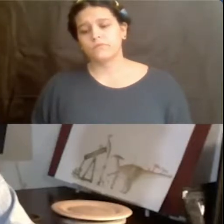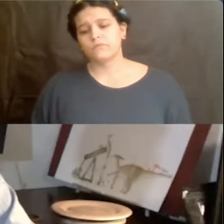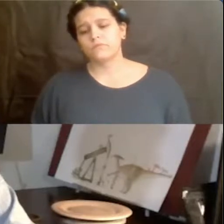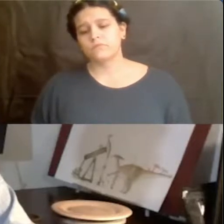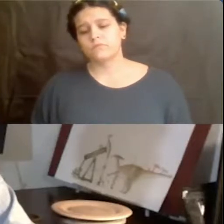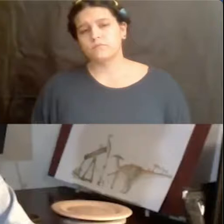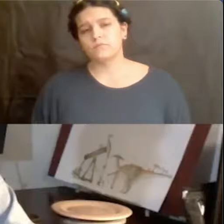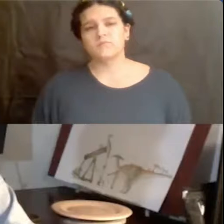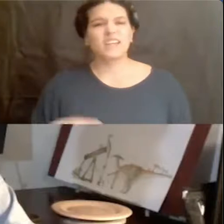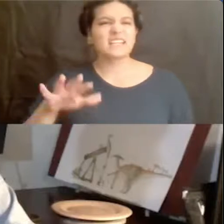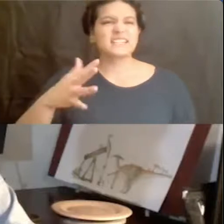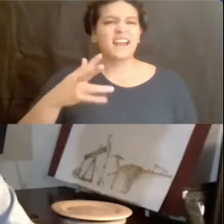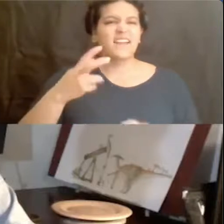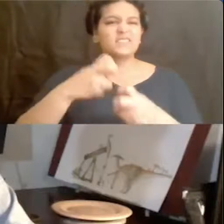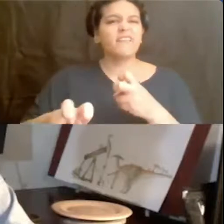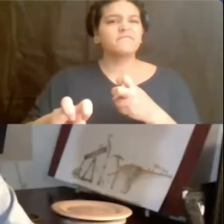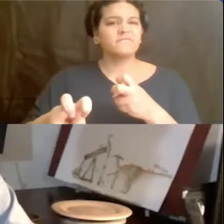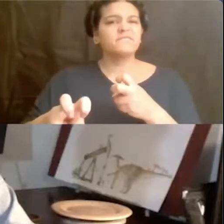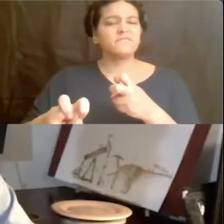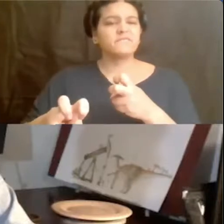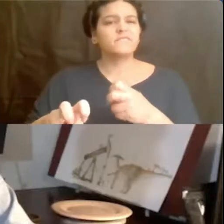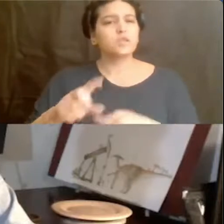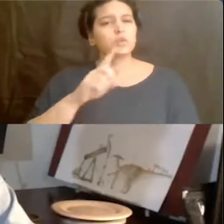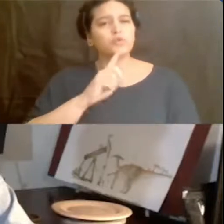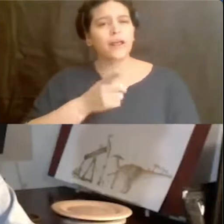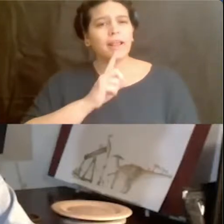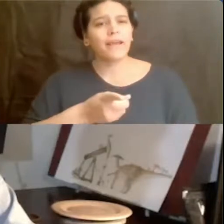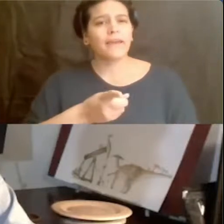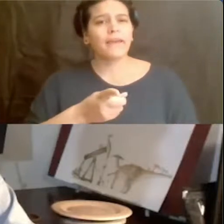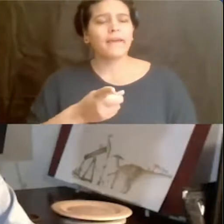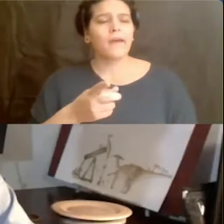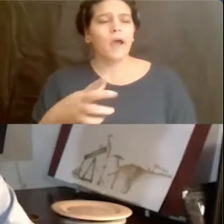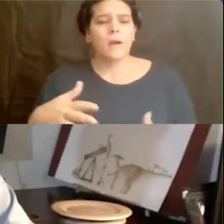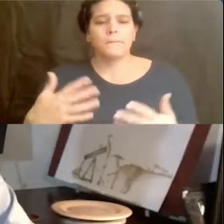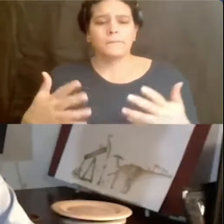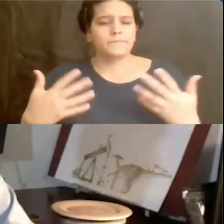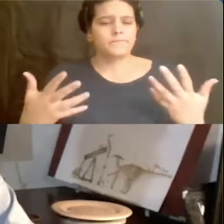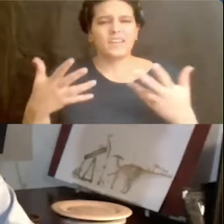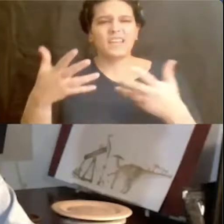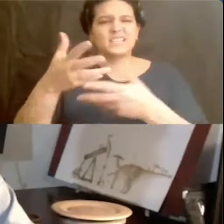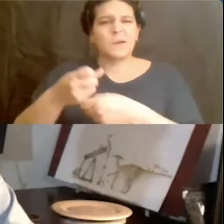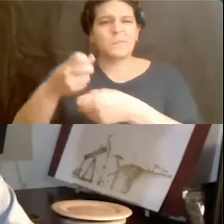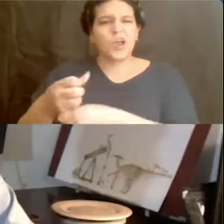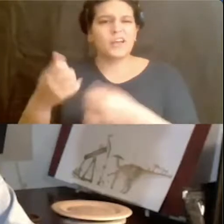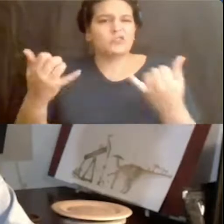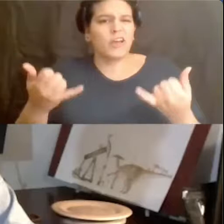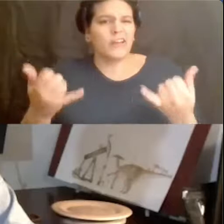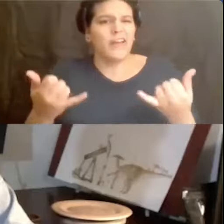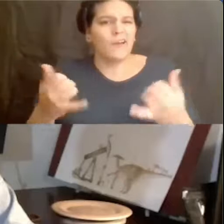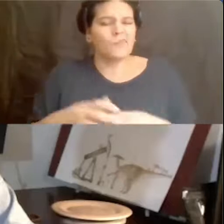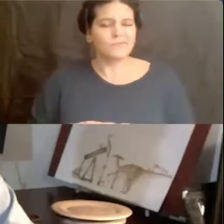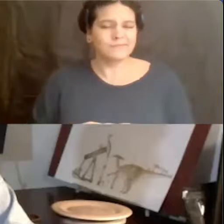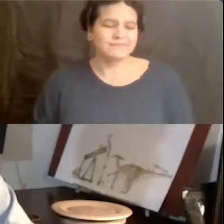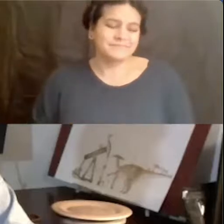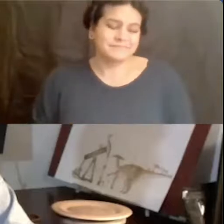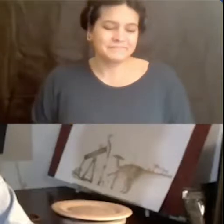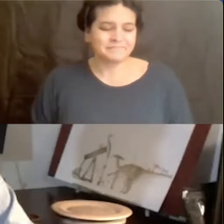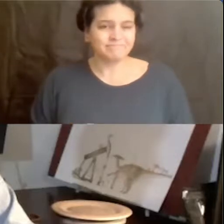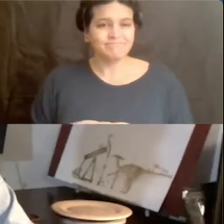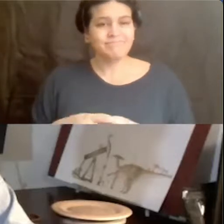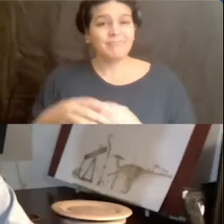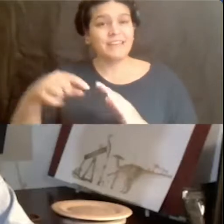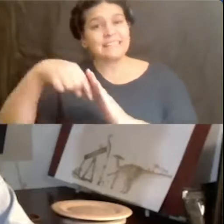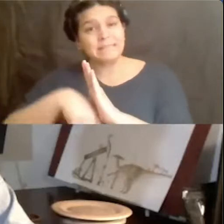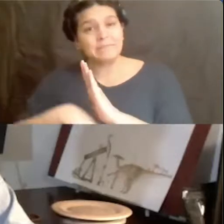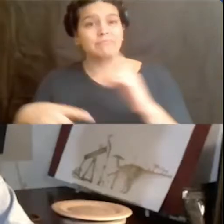it's kind of difficult to really summarize right now, but